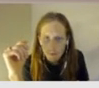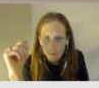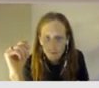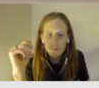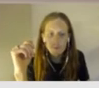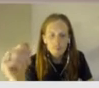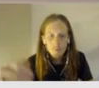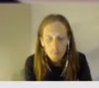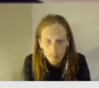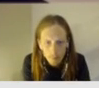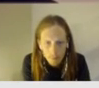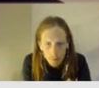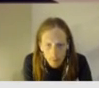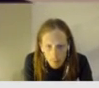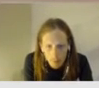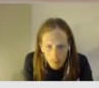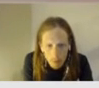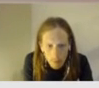then about a mile down is another,